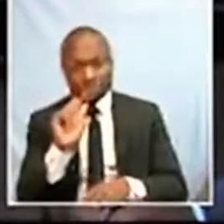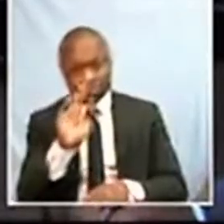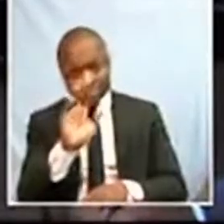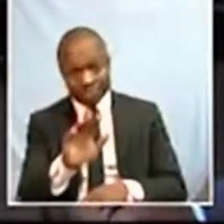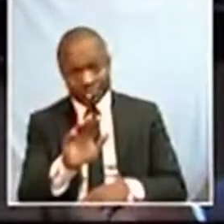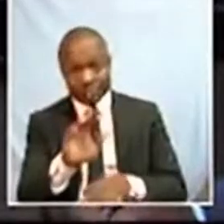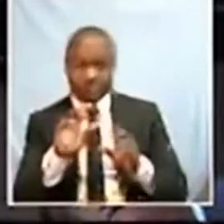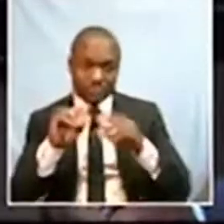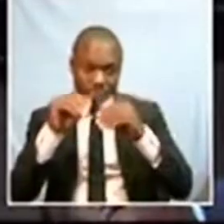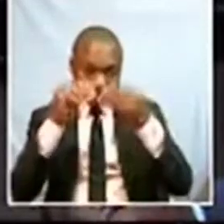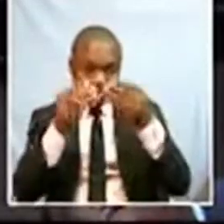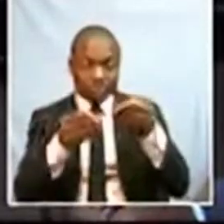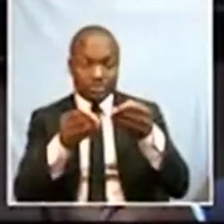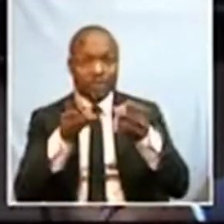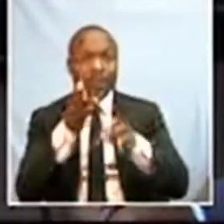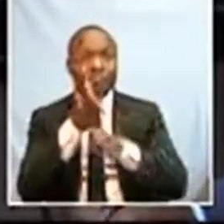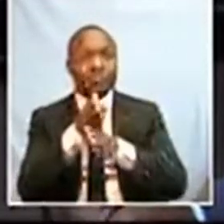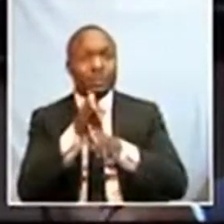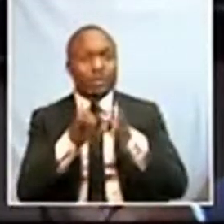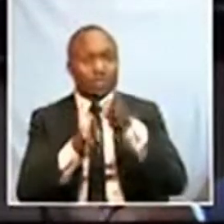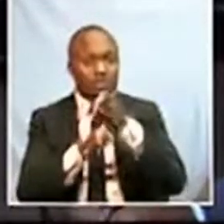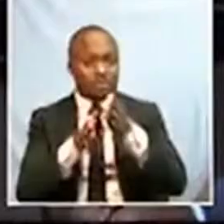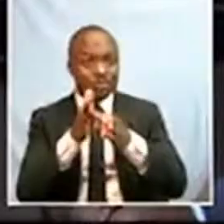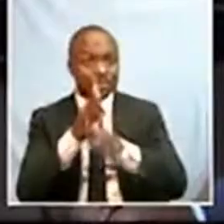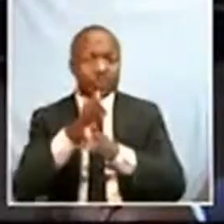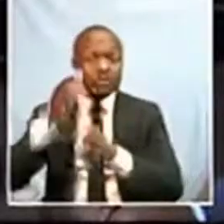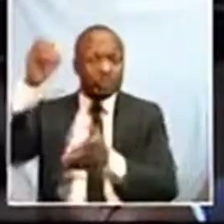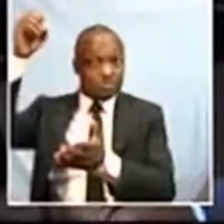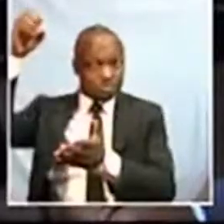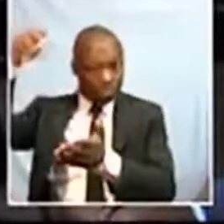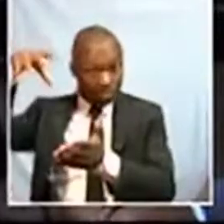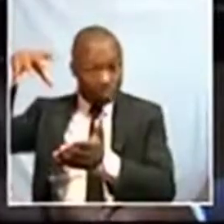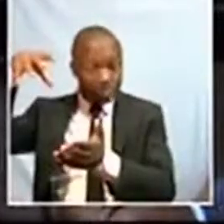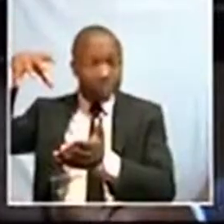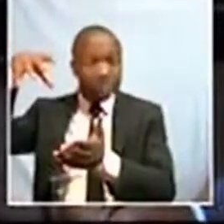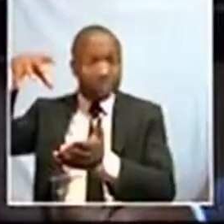we also provide a building with solar-powered